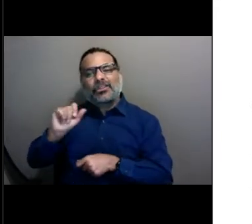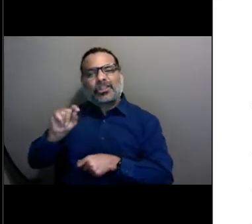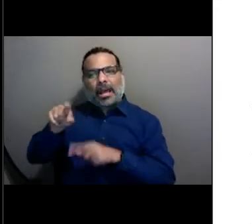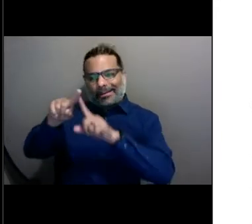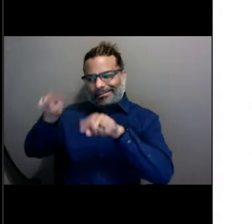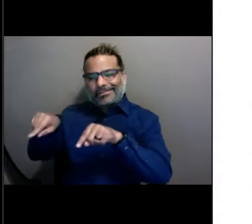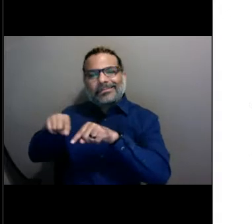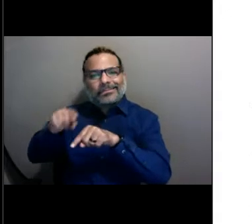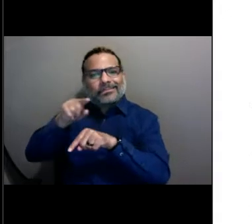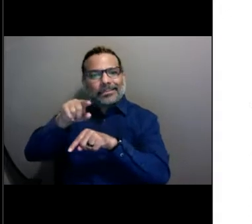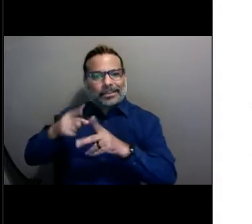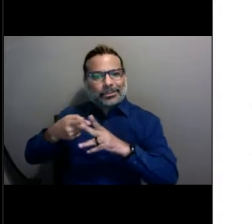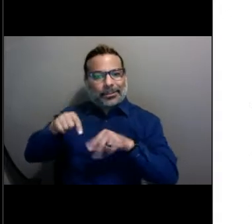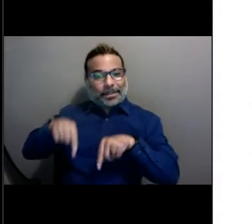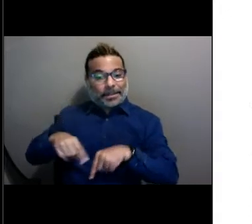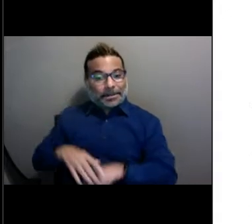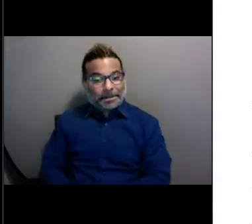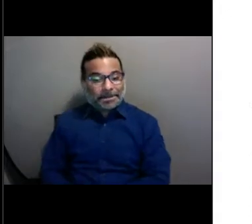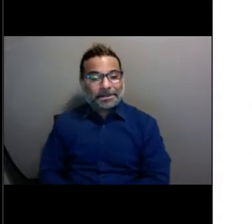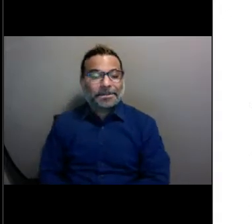presentation.